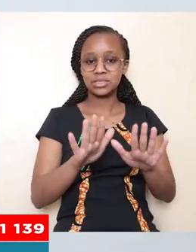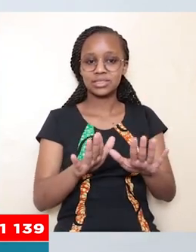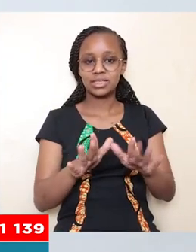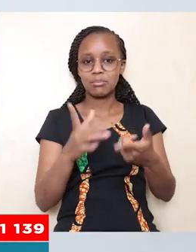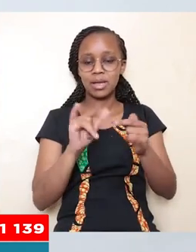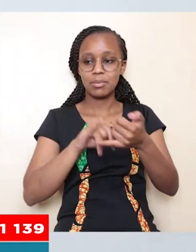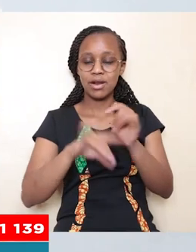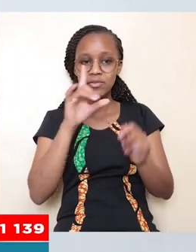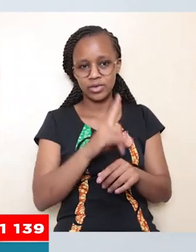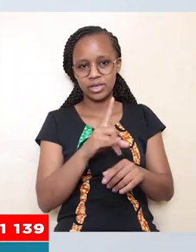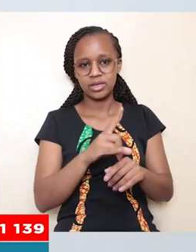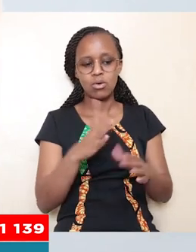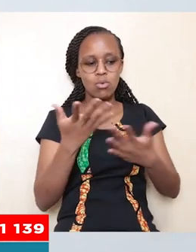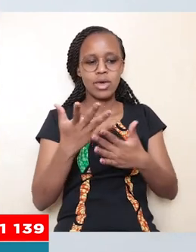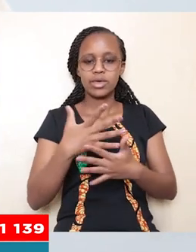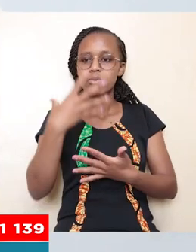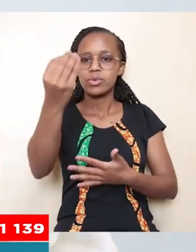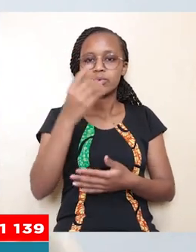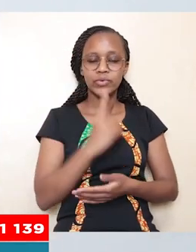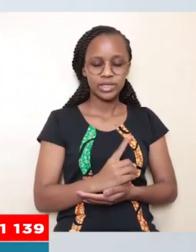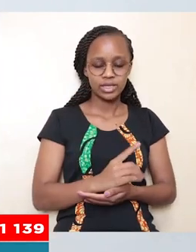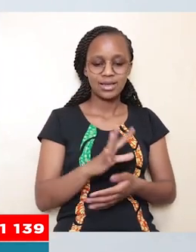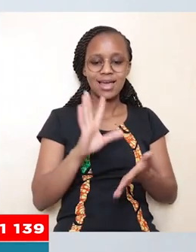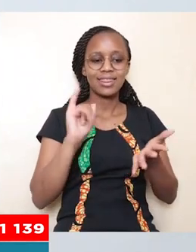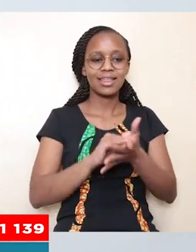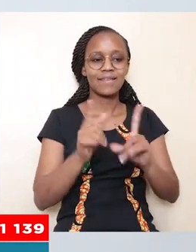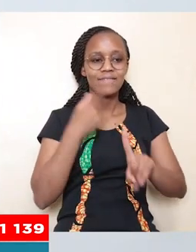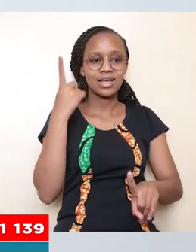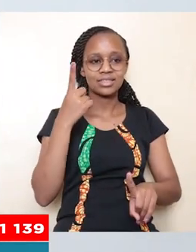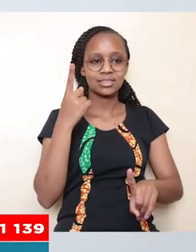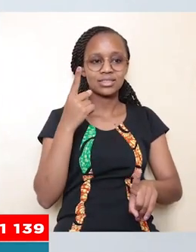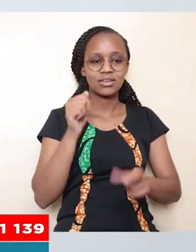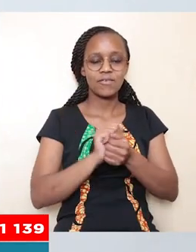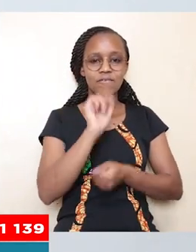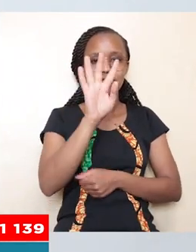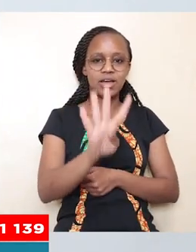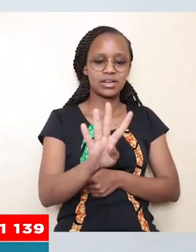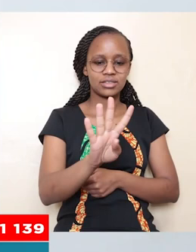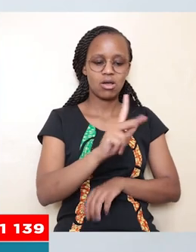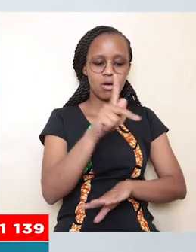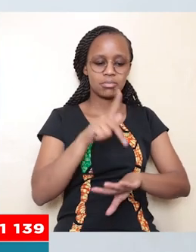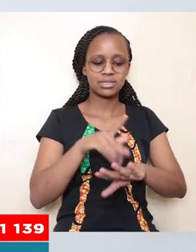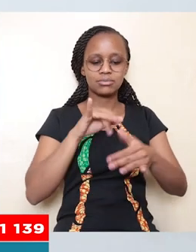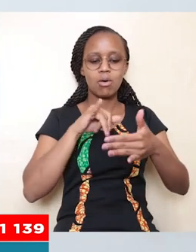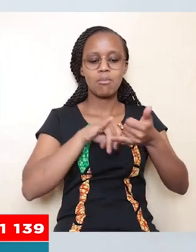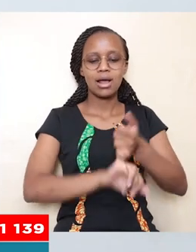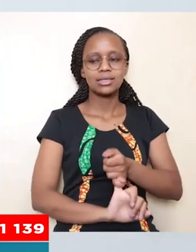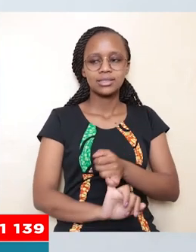we get married on account of where we are going. That is the first of the 14 principles of